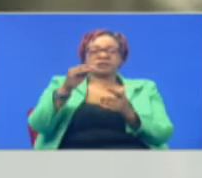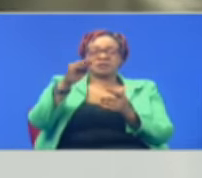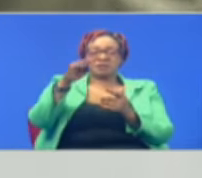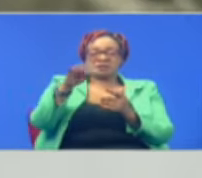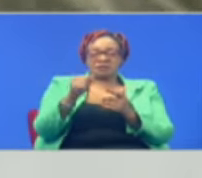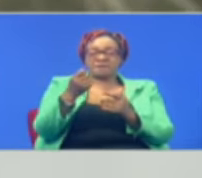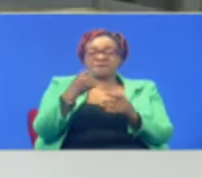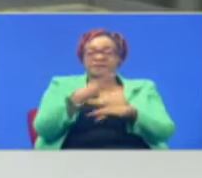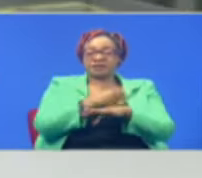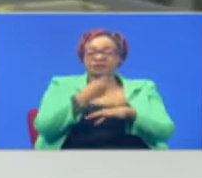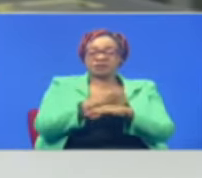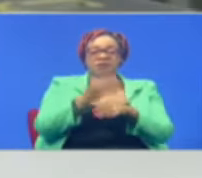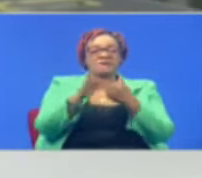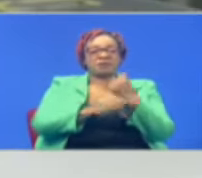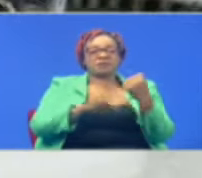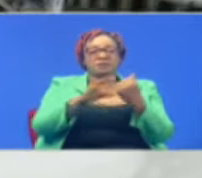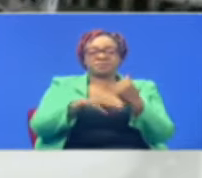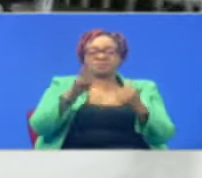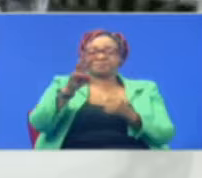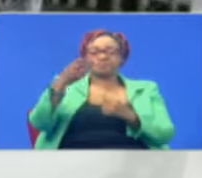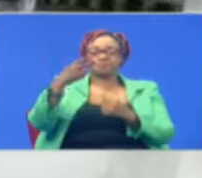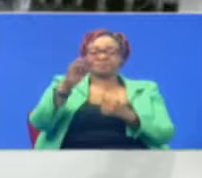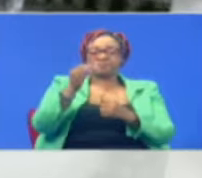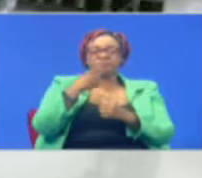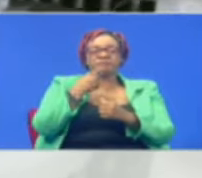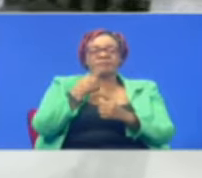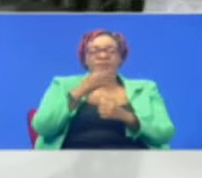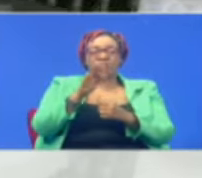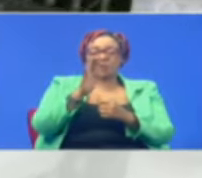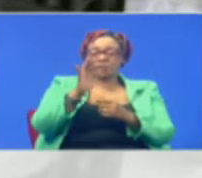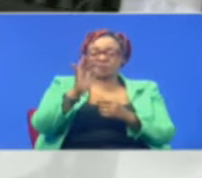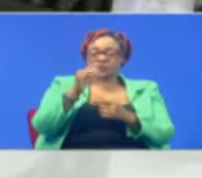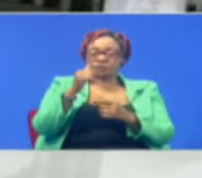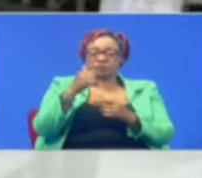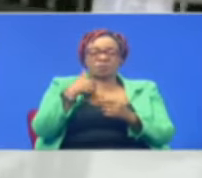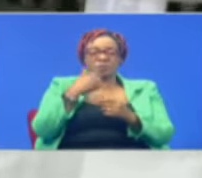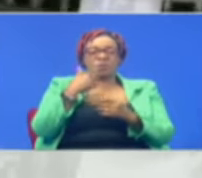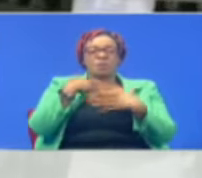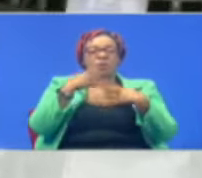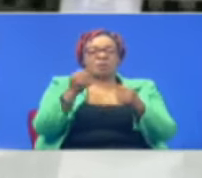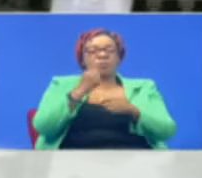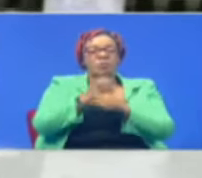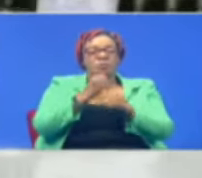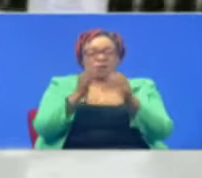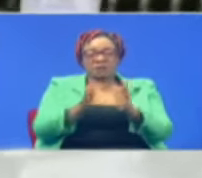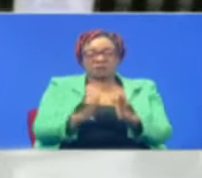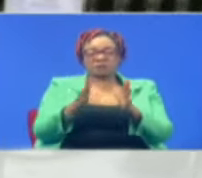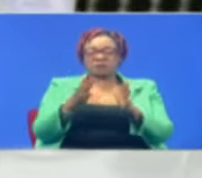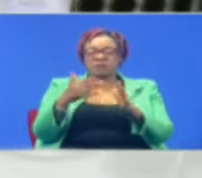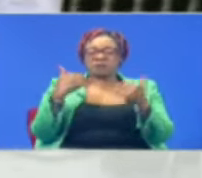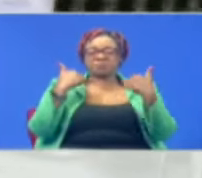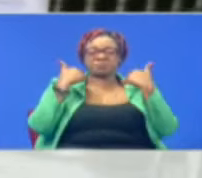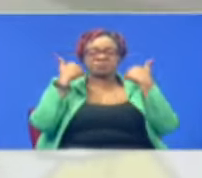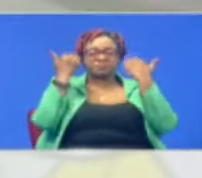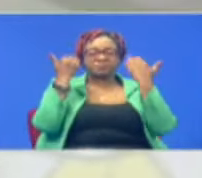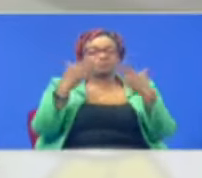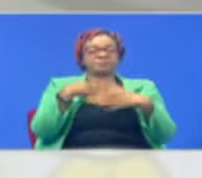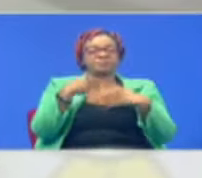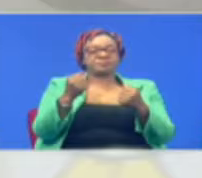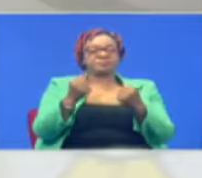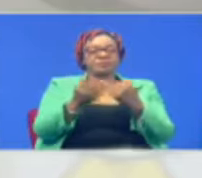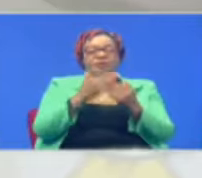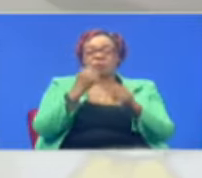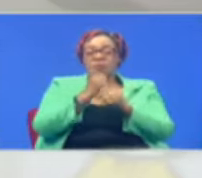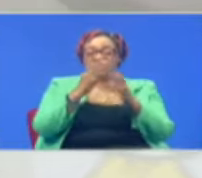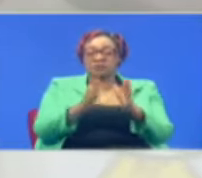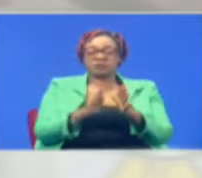in the country. WHO says frontline workers across the region continue to be stretched, particularly healthcare workers. Vaccines